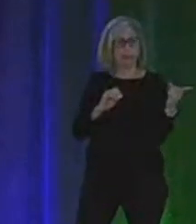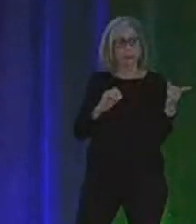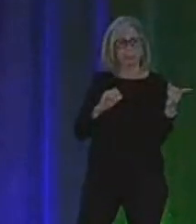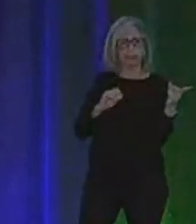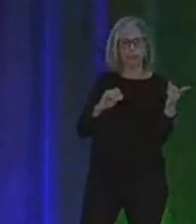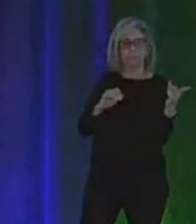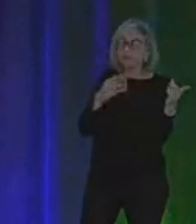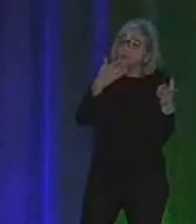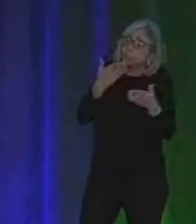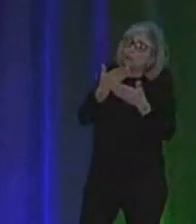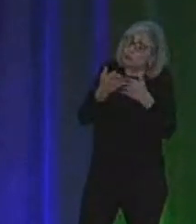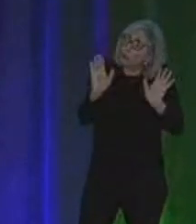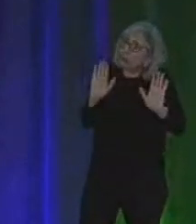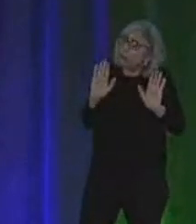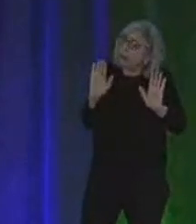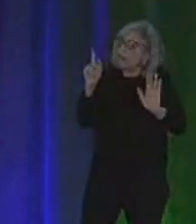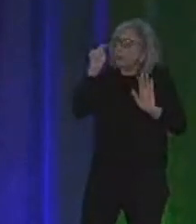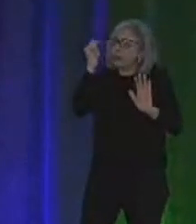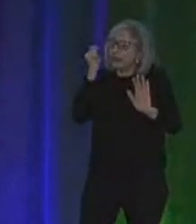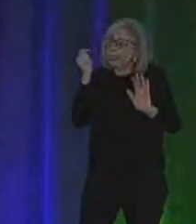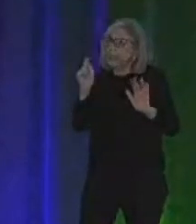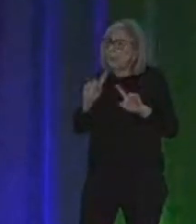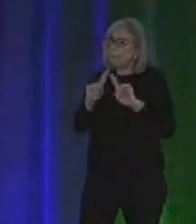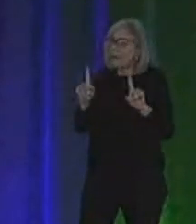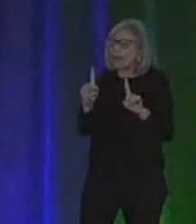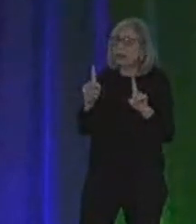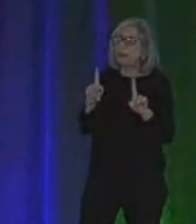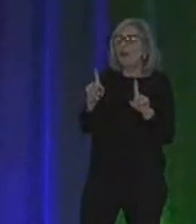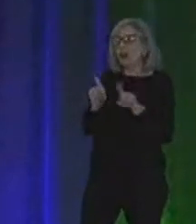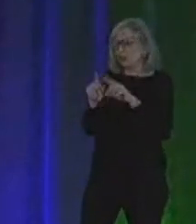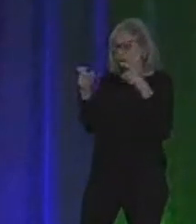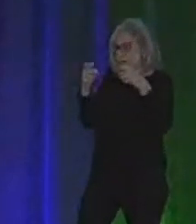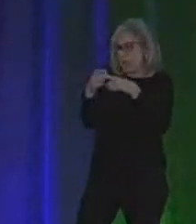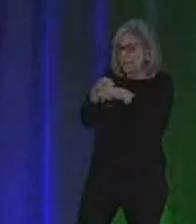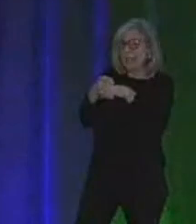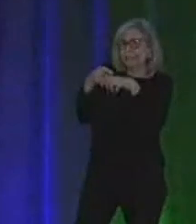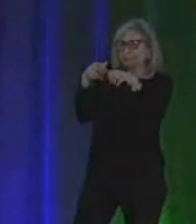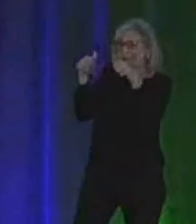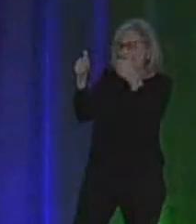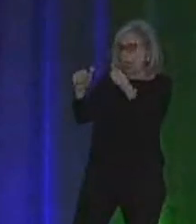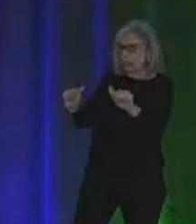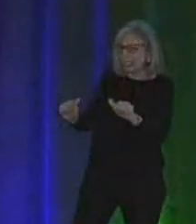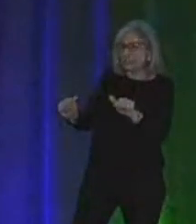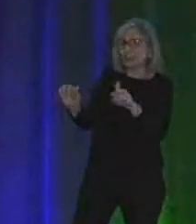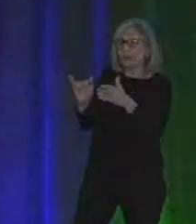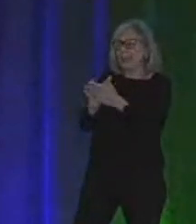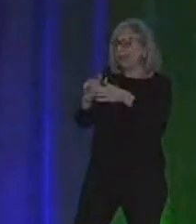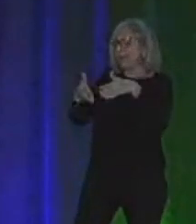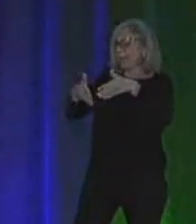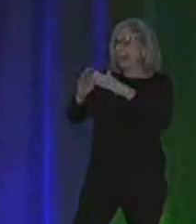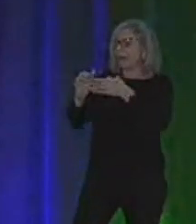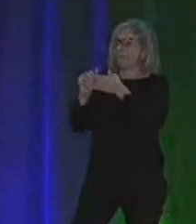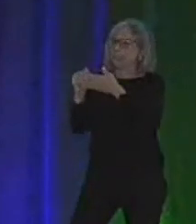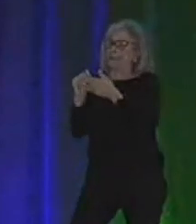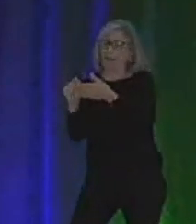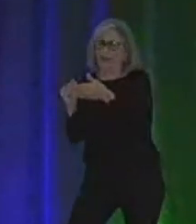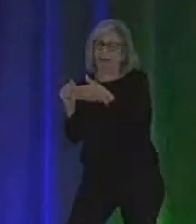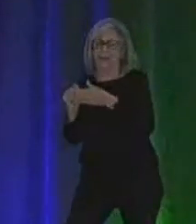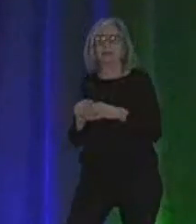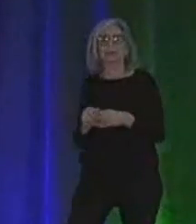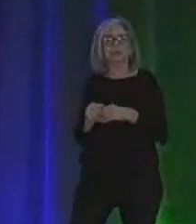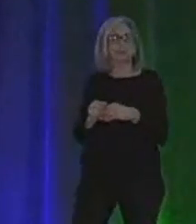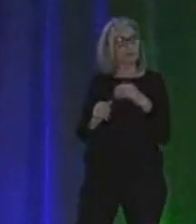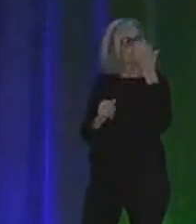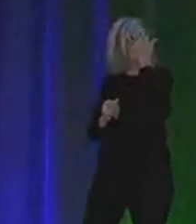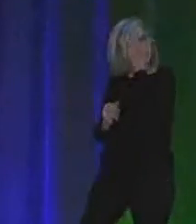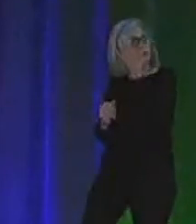theoretically pretty good, but it comes with a much more complex architecture to allow that flexibility. And you can kind